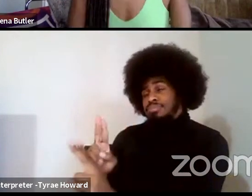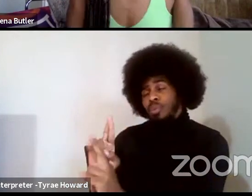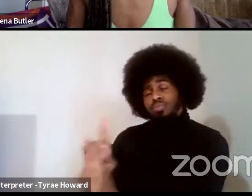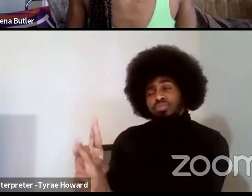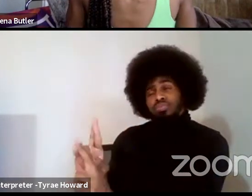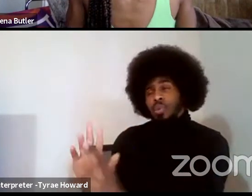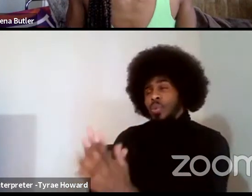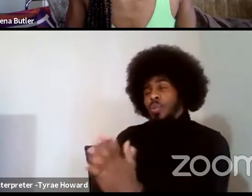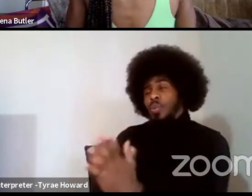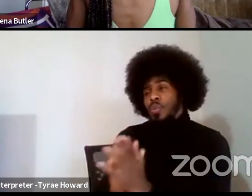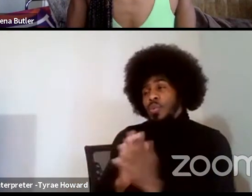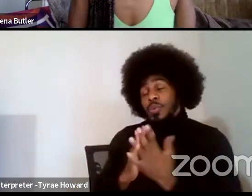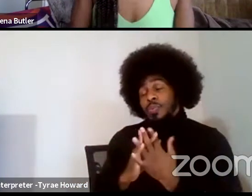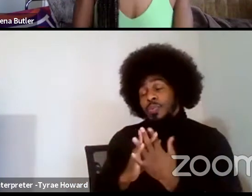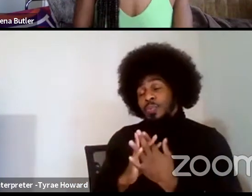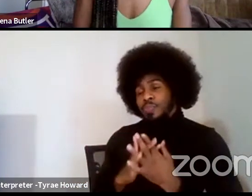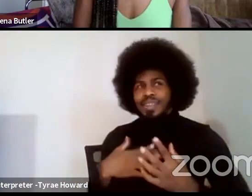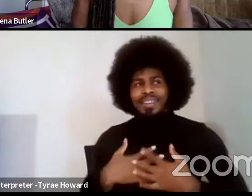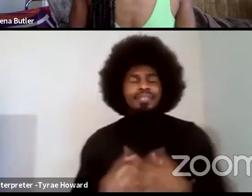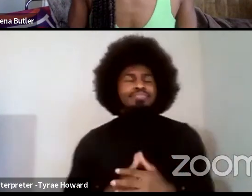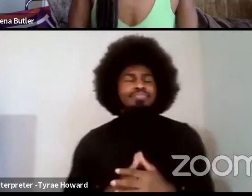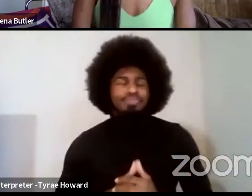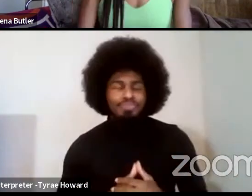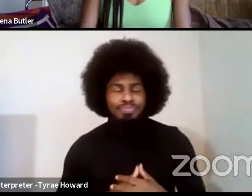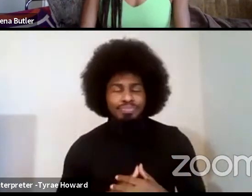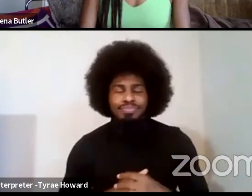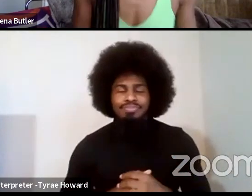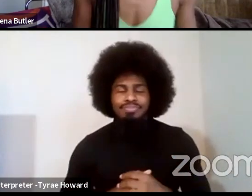That worked. Now let me stop.